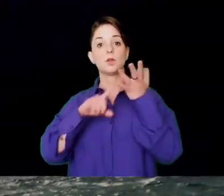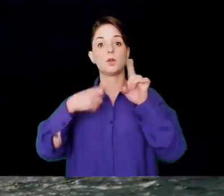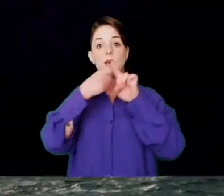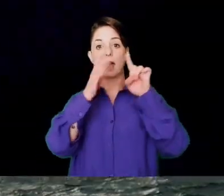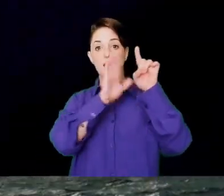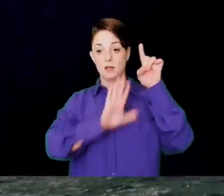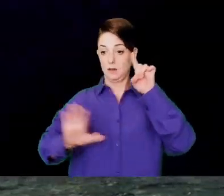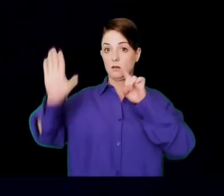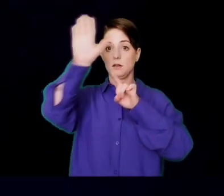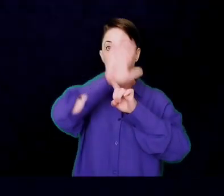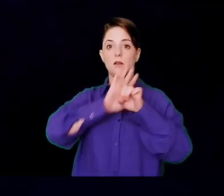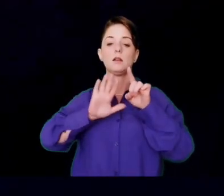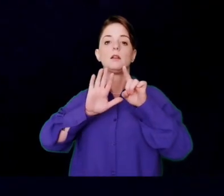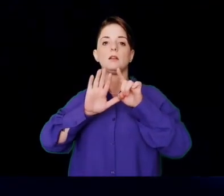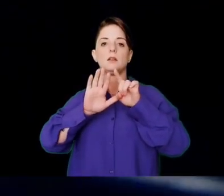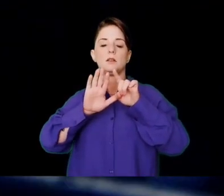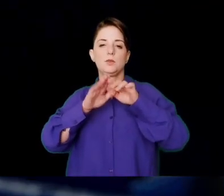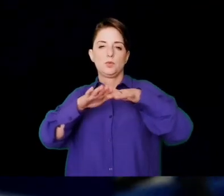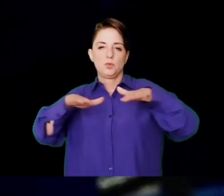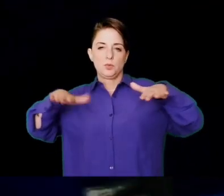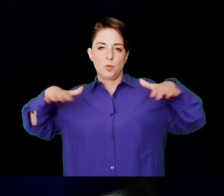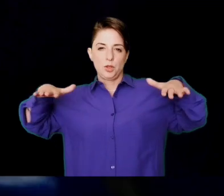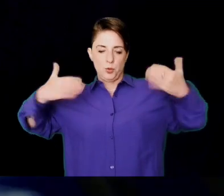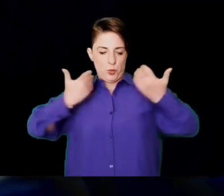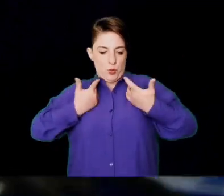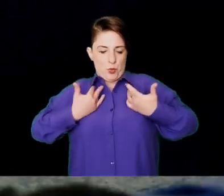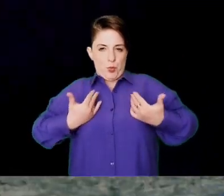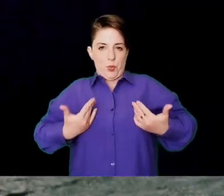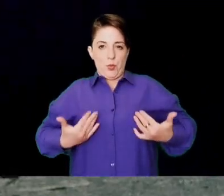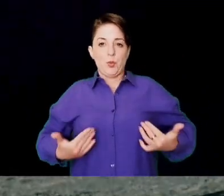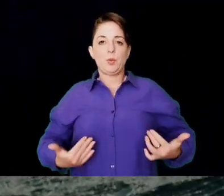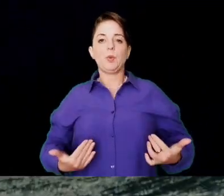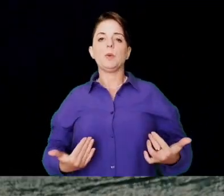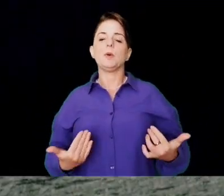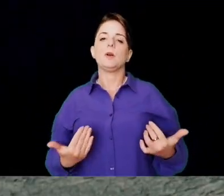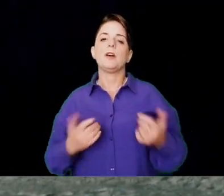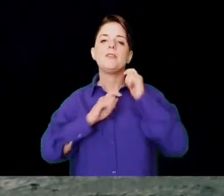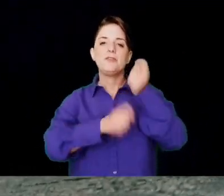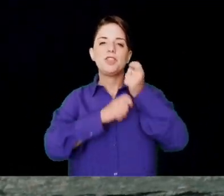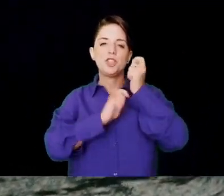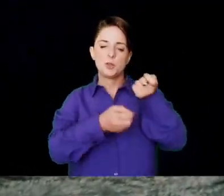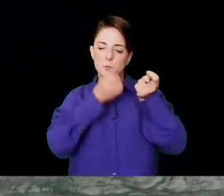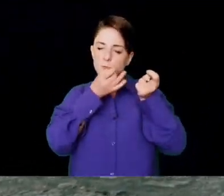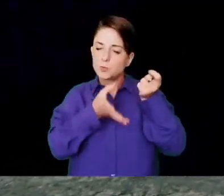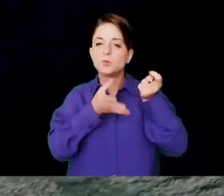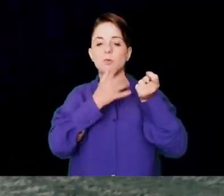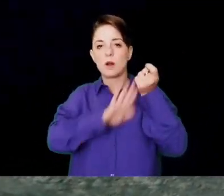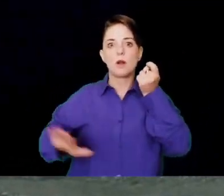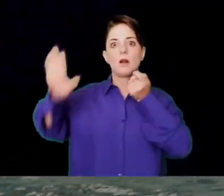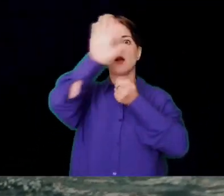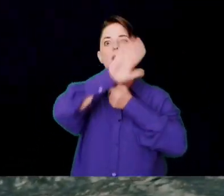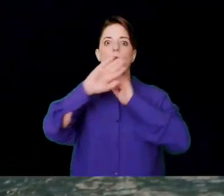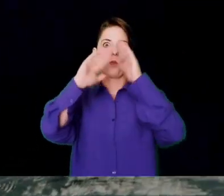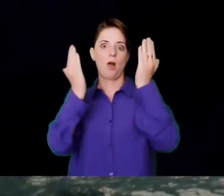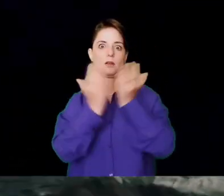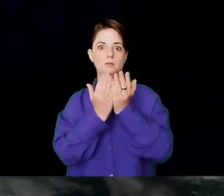Around the United Kingdom coast, the shallow, nutrient-rich waters have given rise to some of the richest fishing grounds